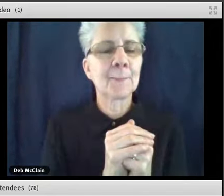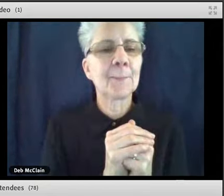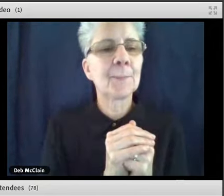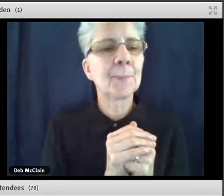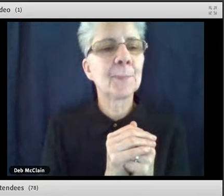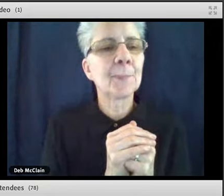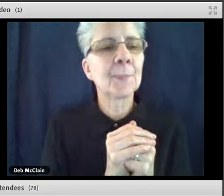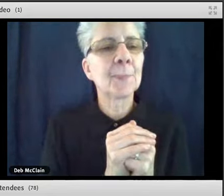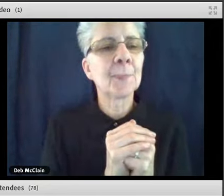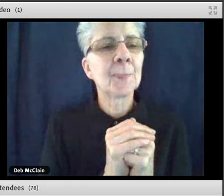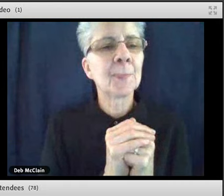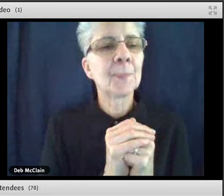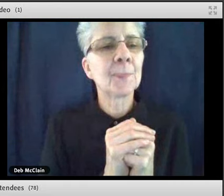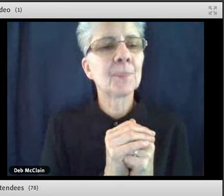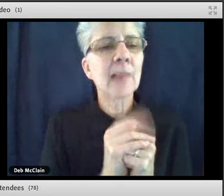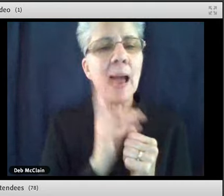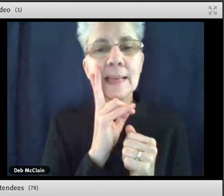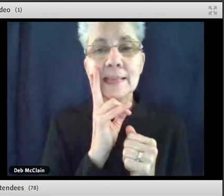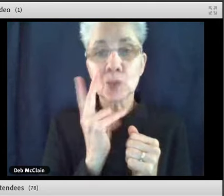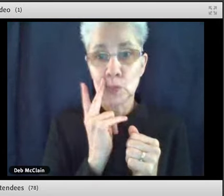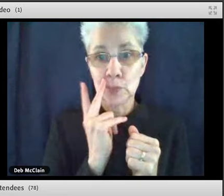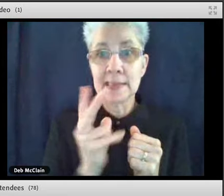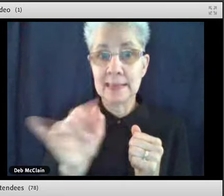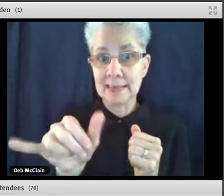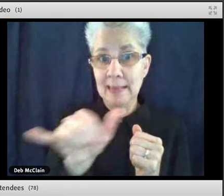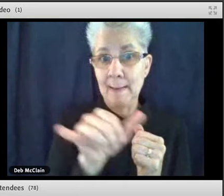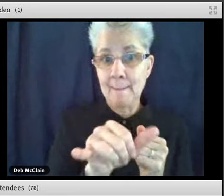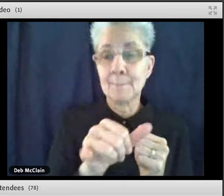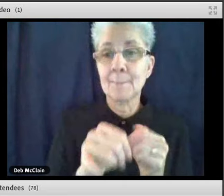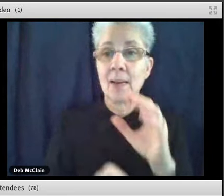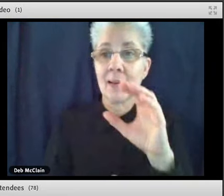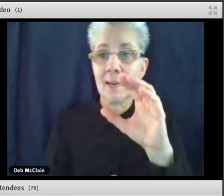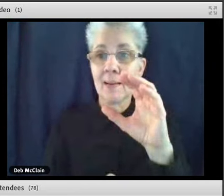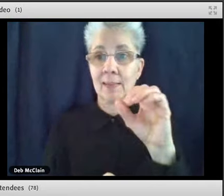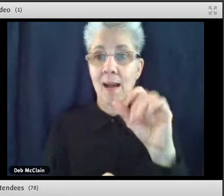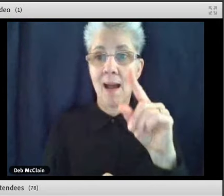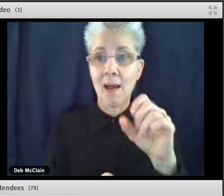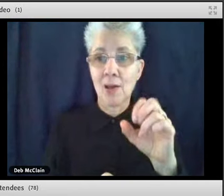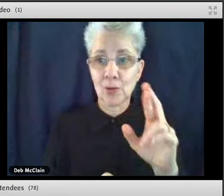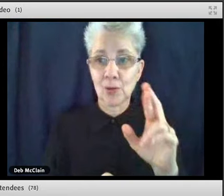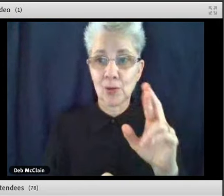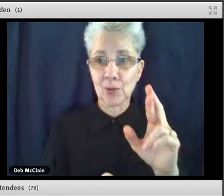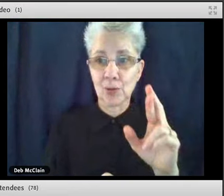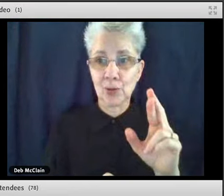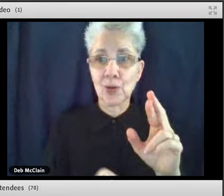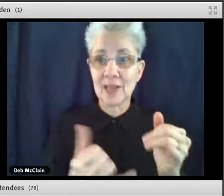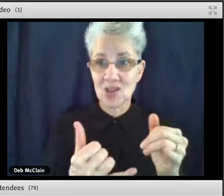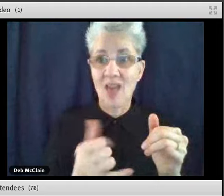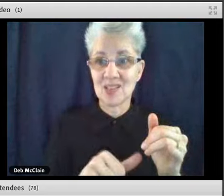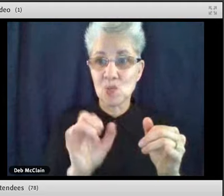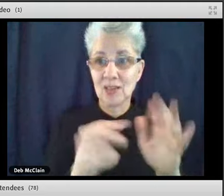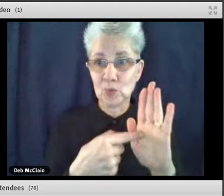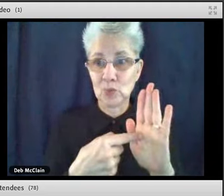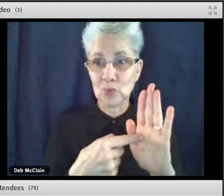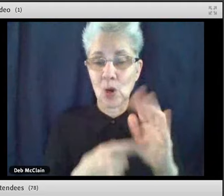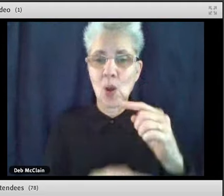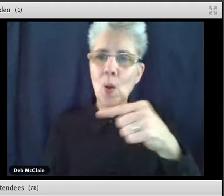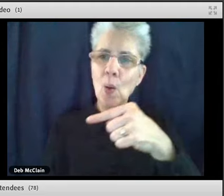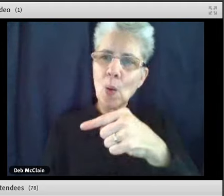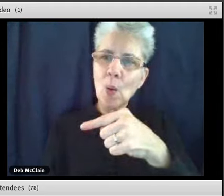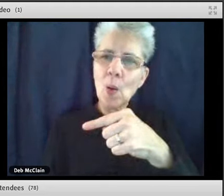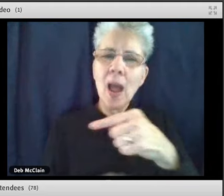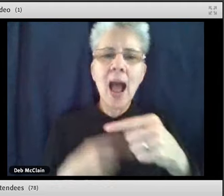you need to do for yourself, things for your family. Again, so I just wanted to actually show that to you. The next thing I'm going to do, since